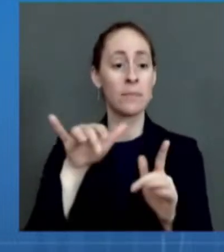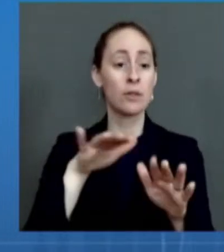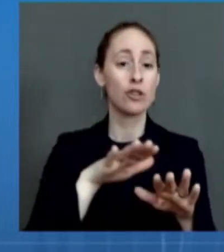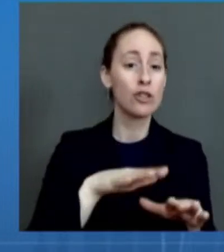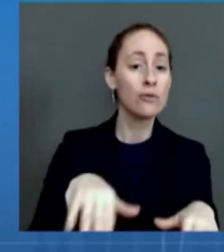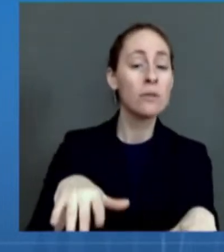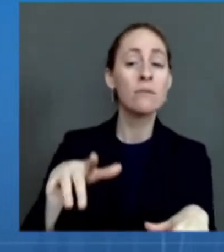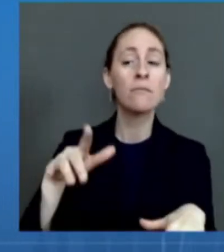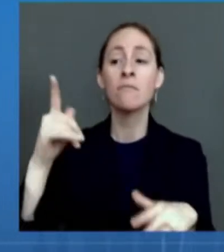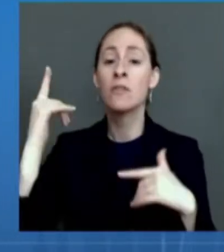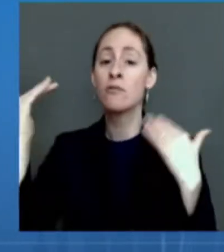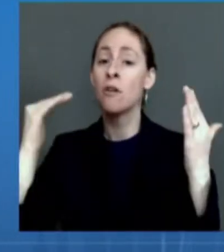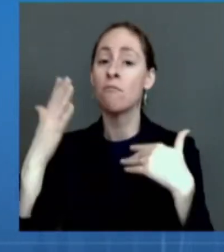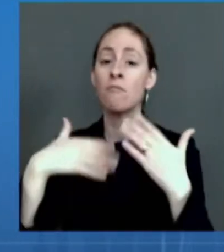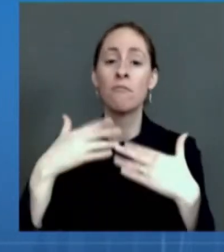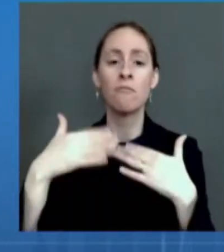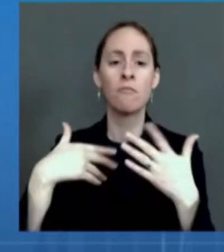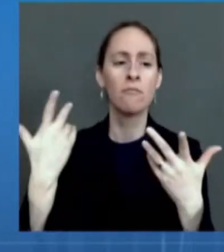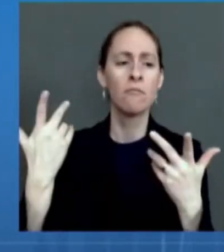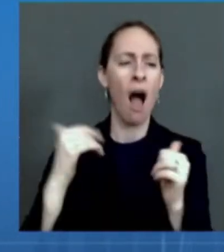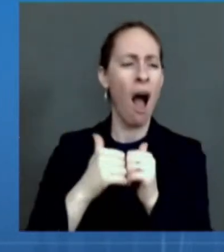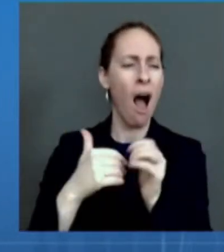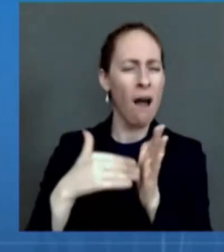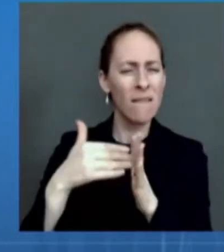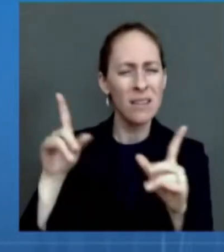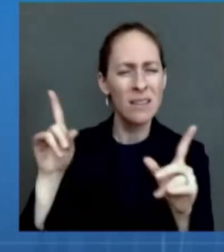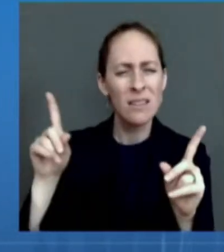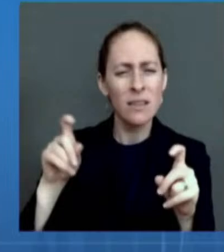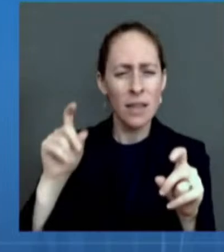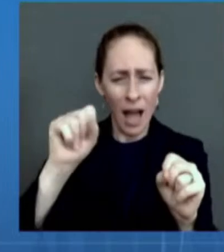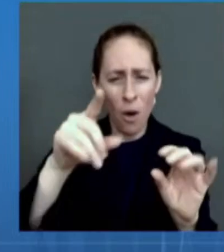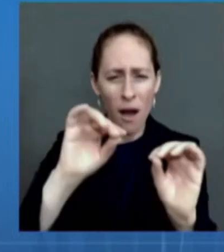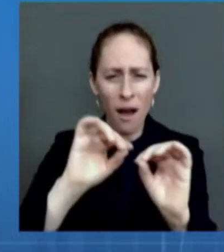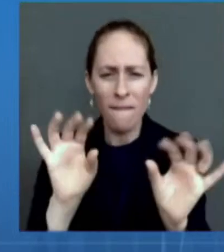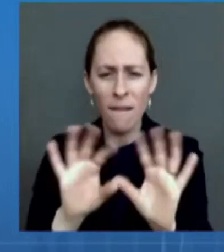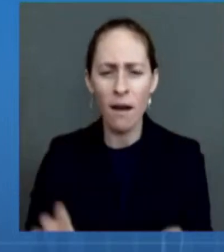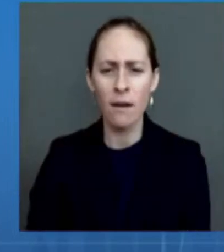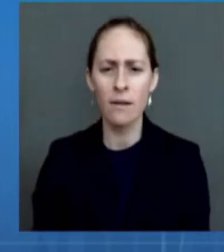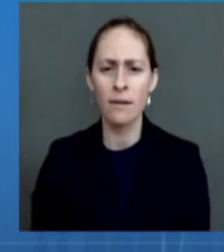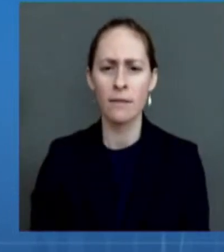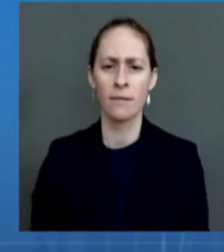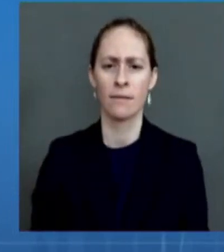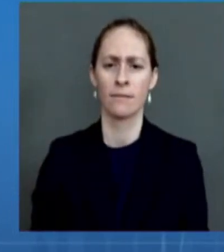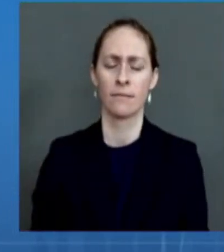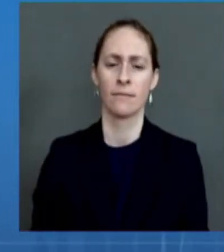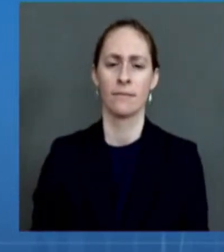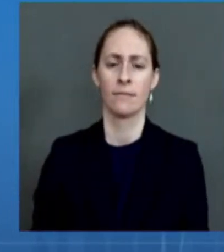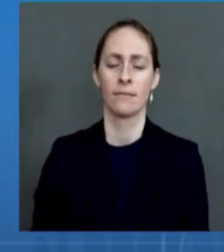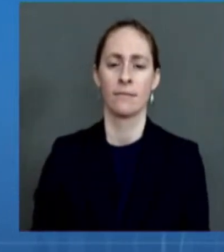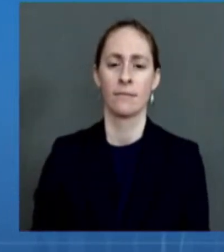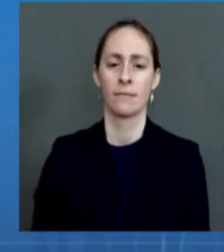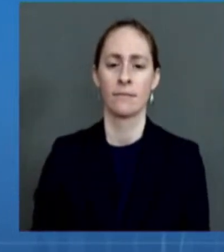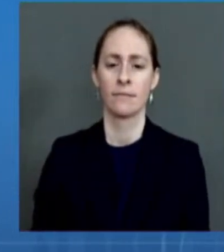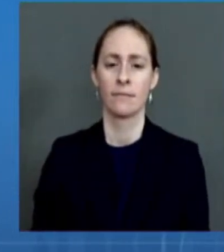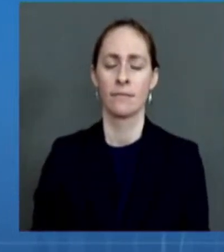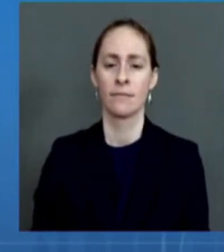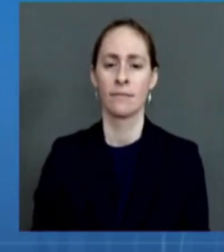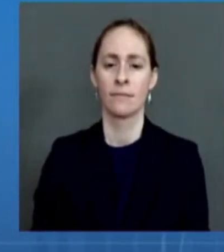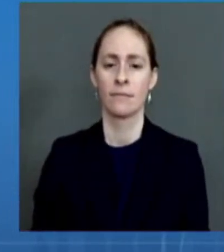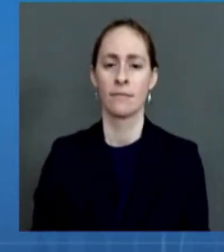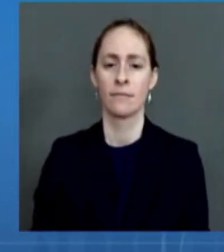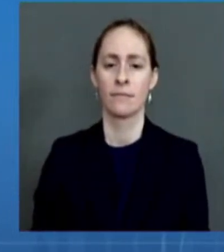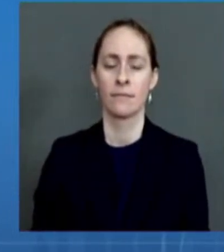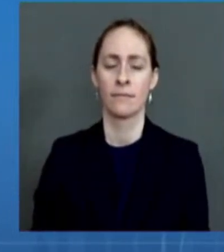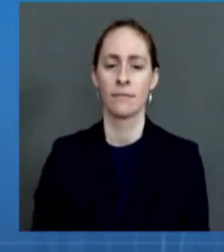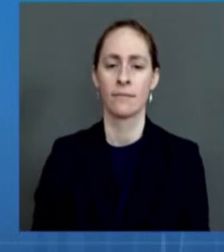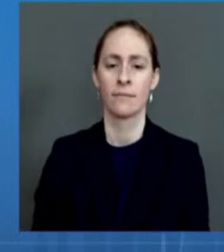Fauci? Well, with regard to the first question, if you look at the configuration and the constellation of